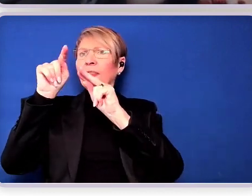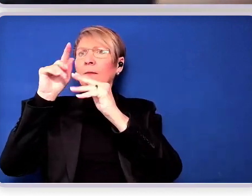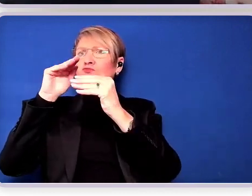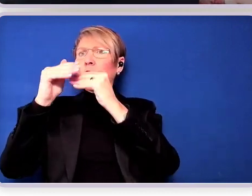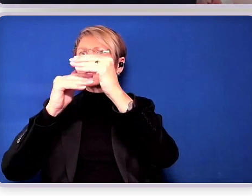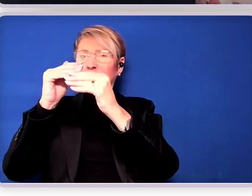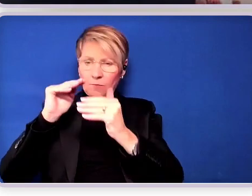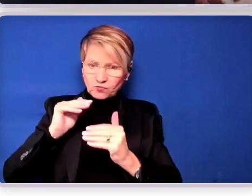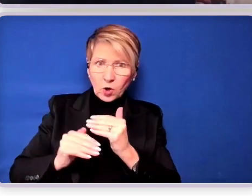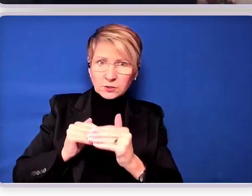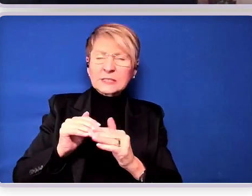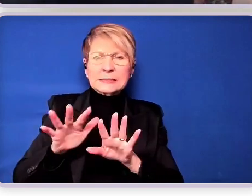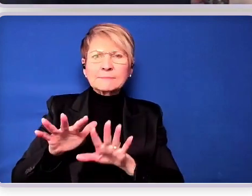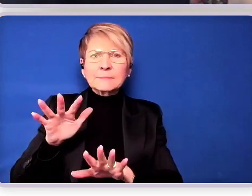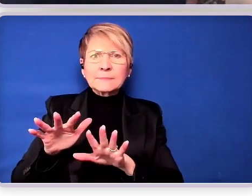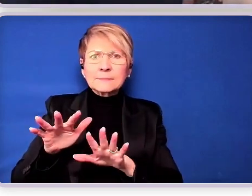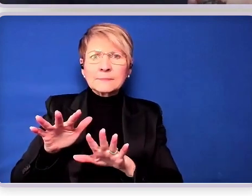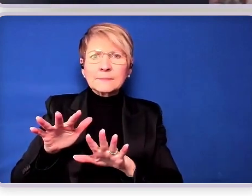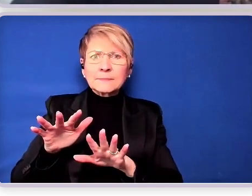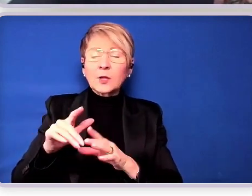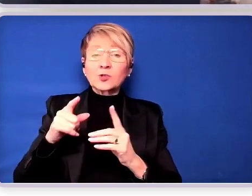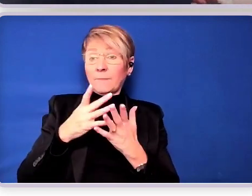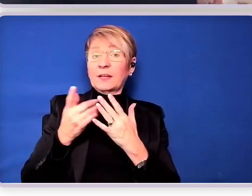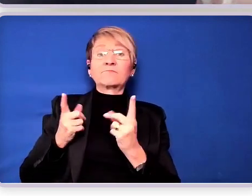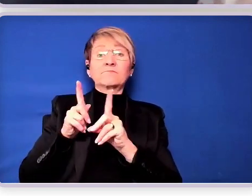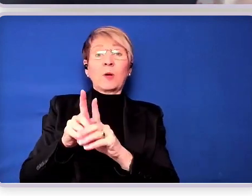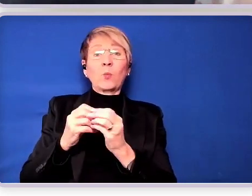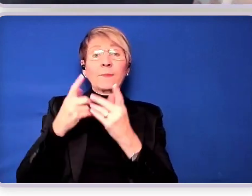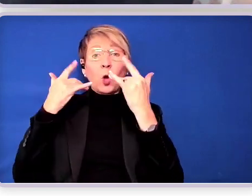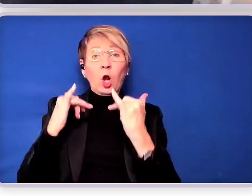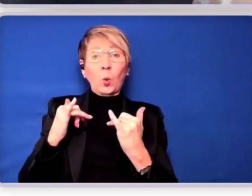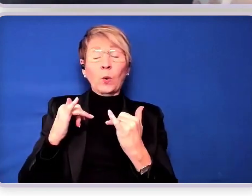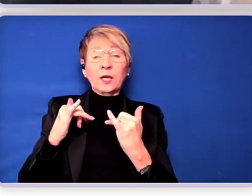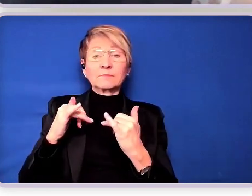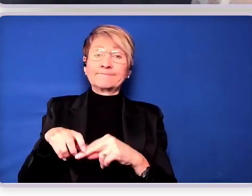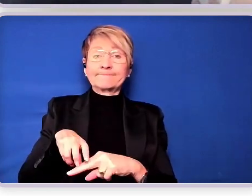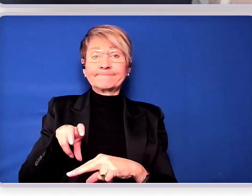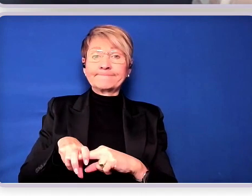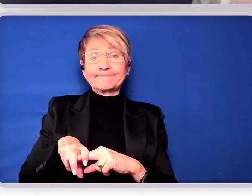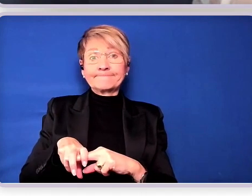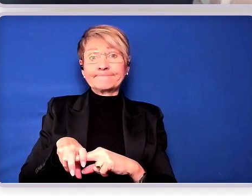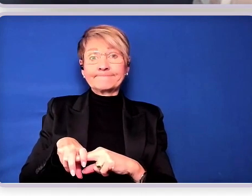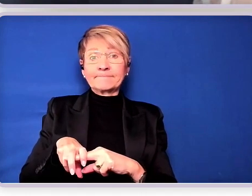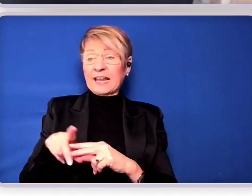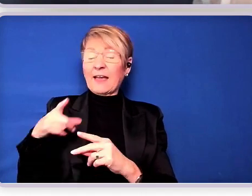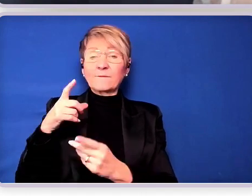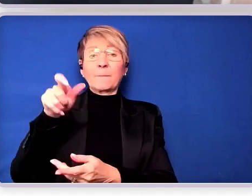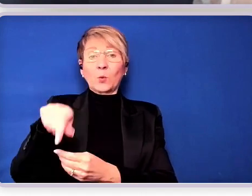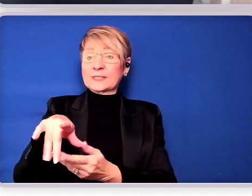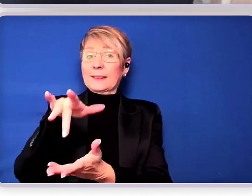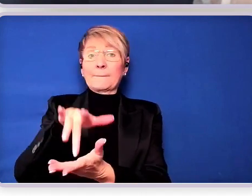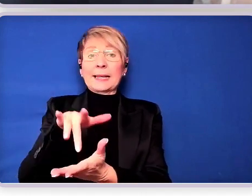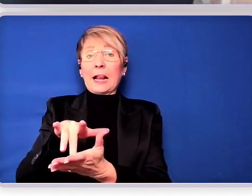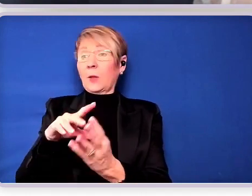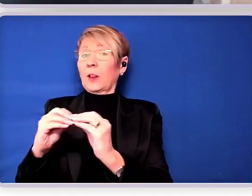your advocate or your lawyer, you sit down, there's a facilitator, a mediator, and they will try and help you work